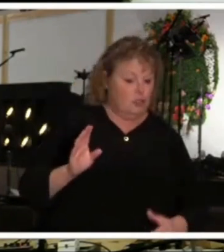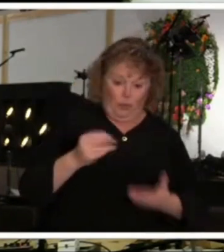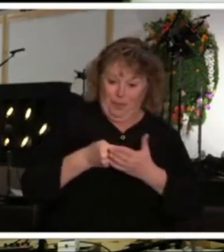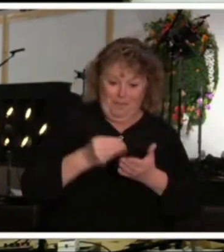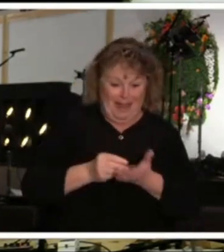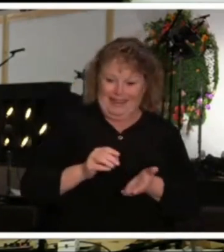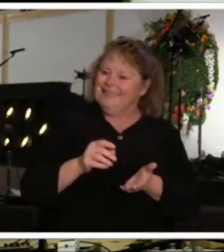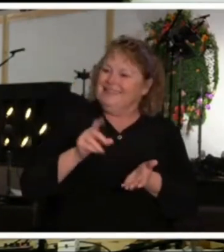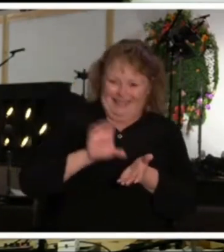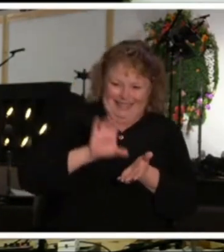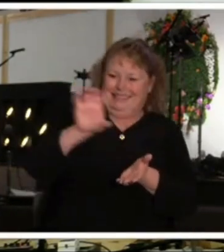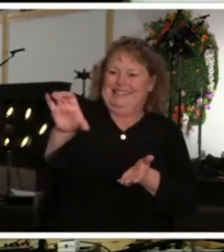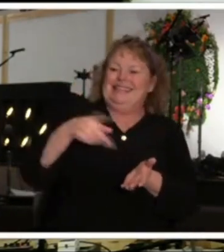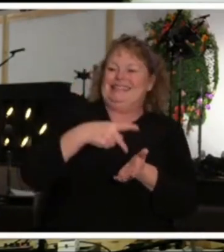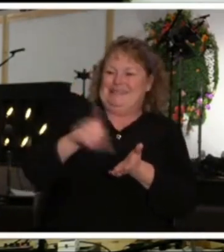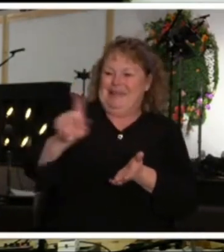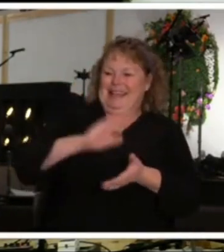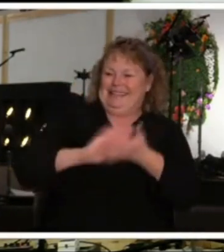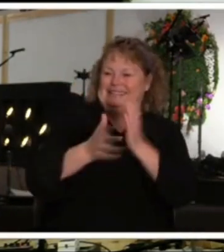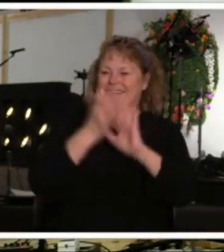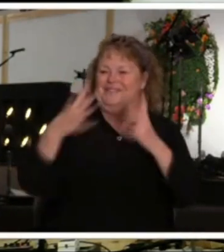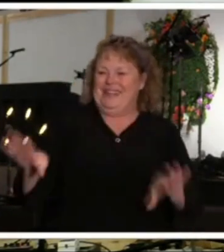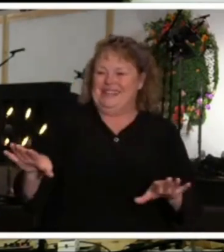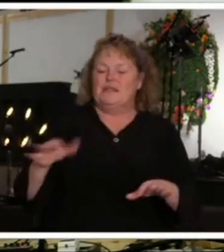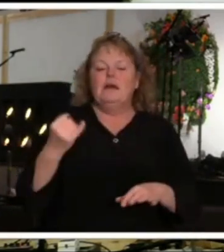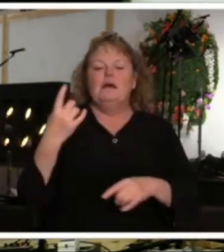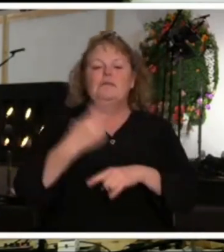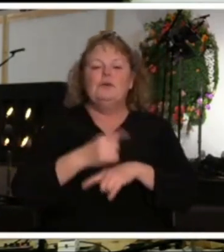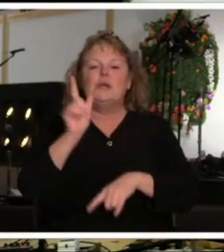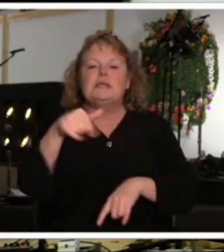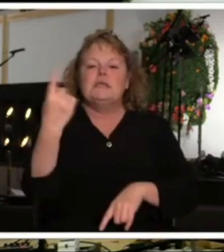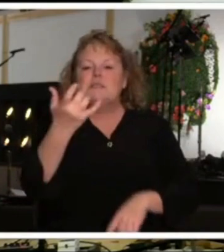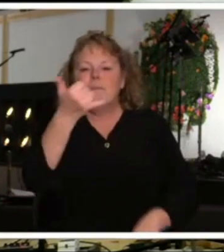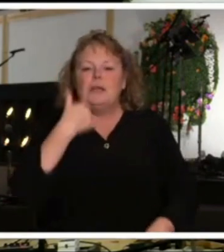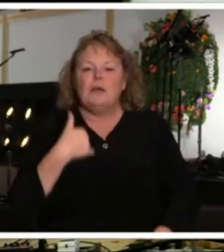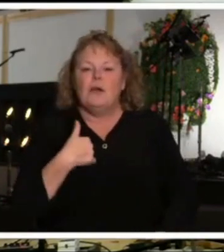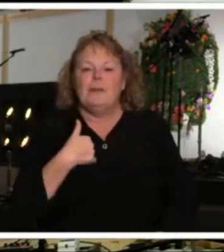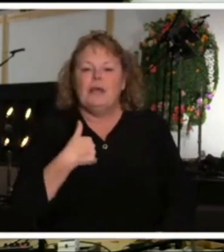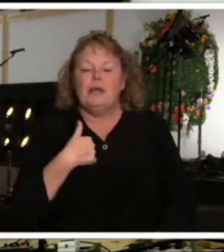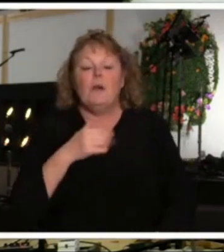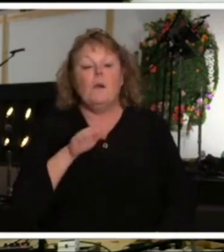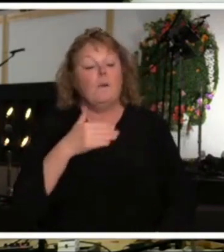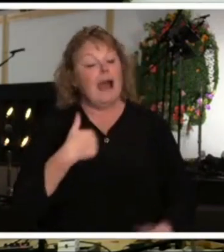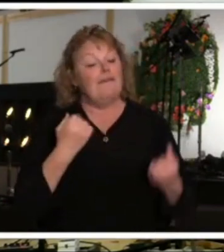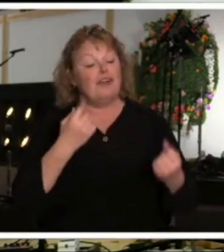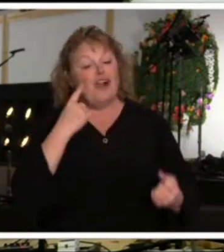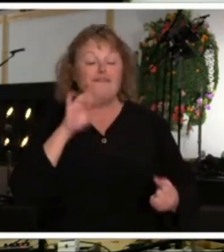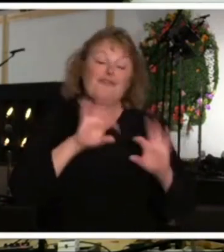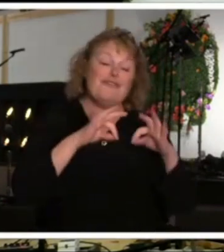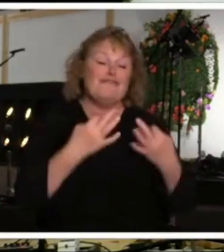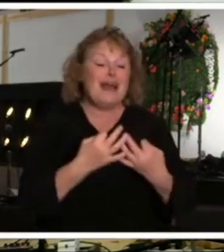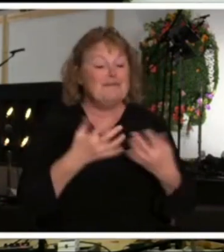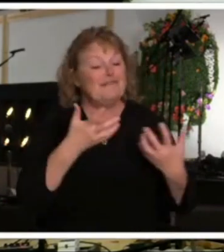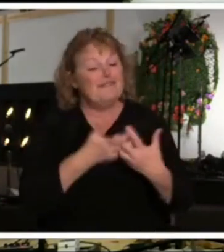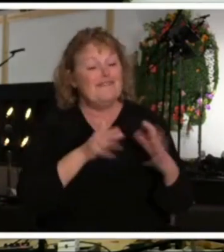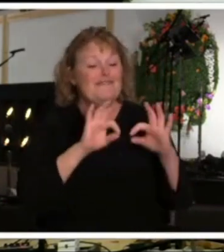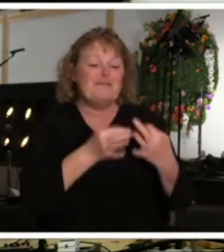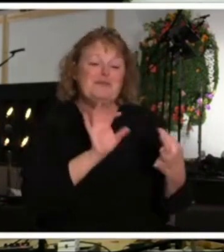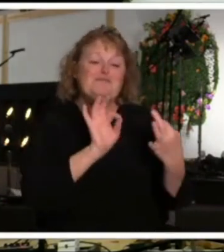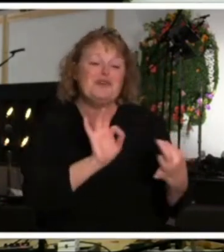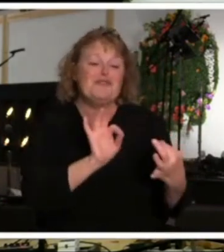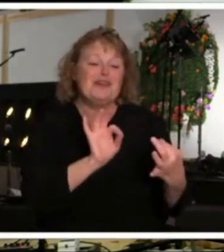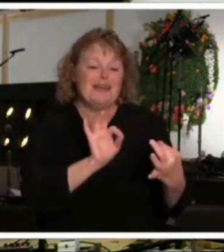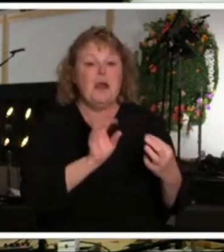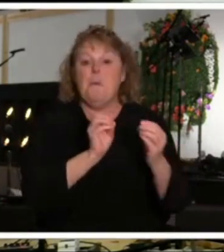car. A couple of days later, someone called me and said, I have a car for your family. It was a